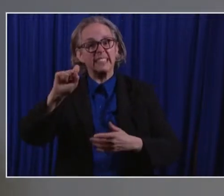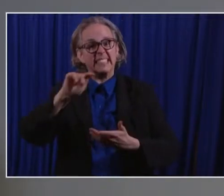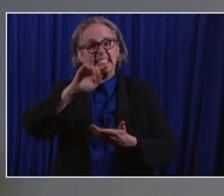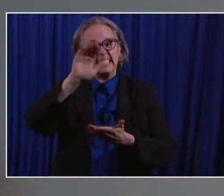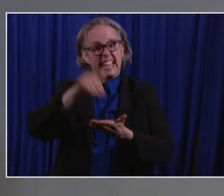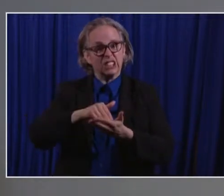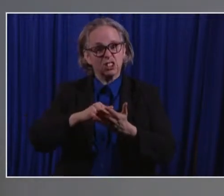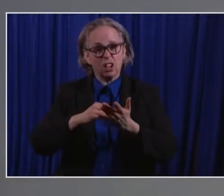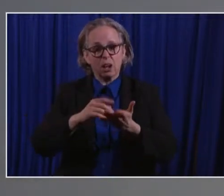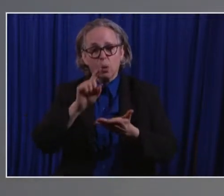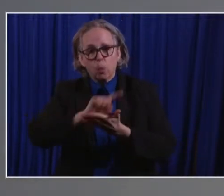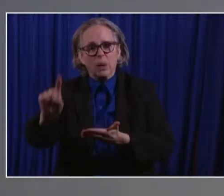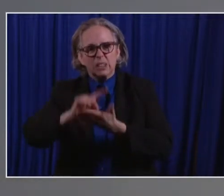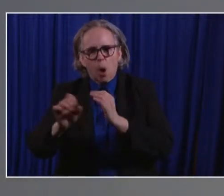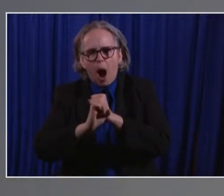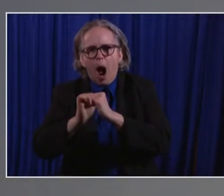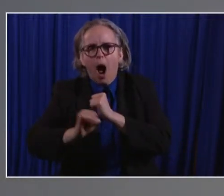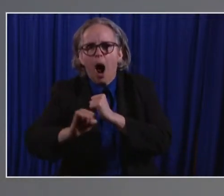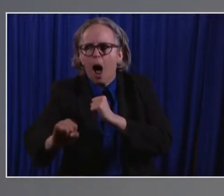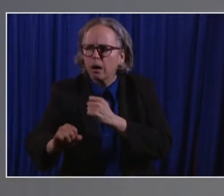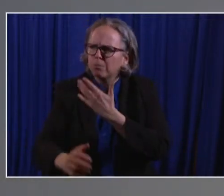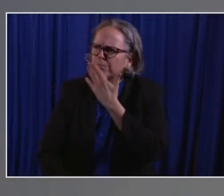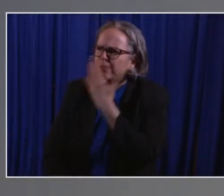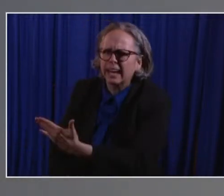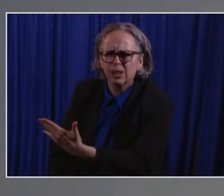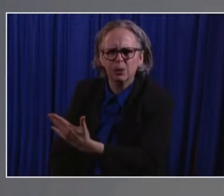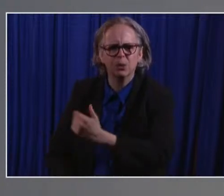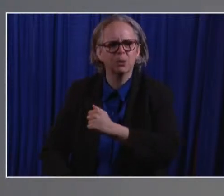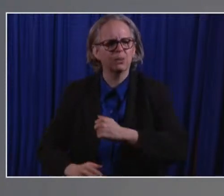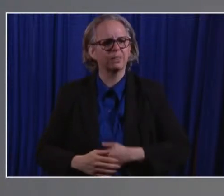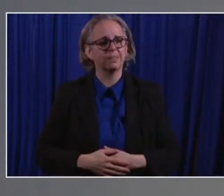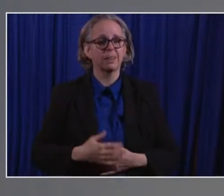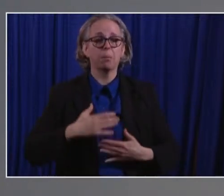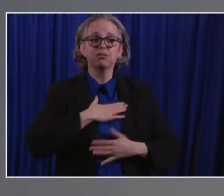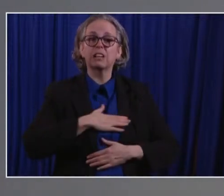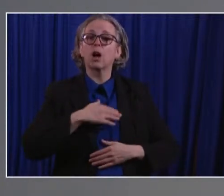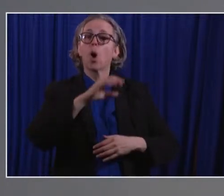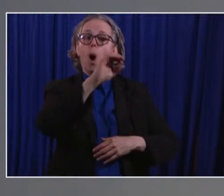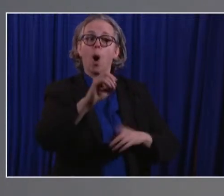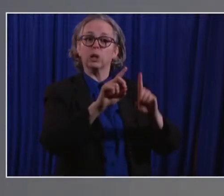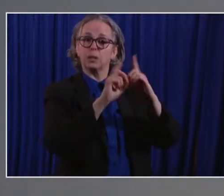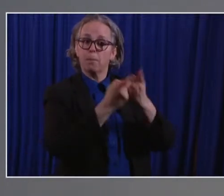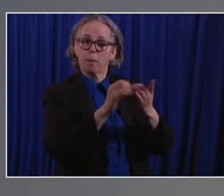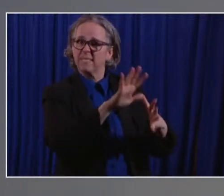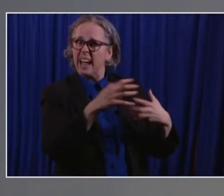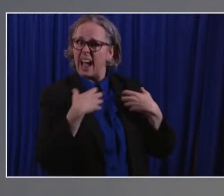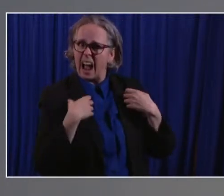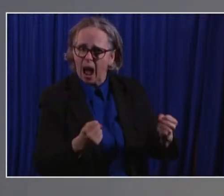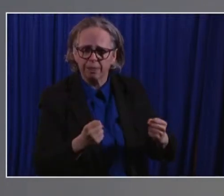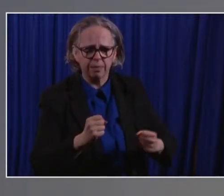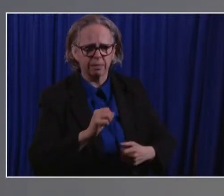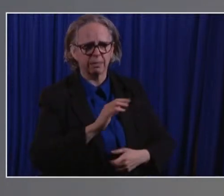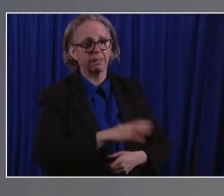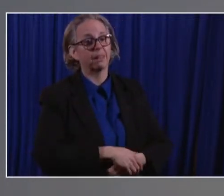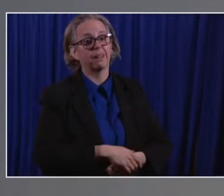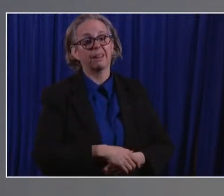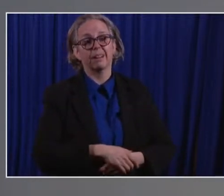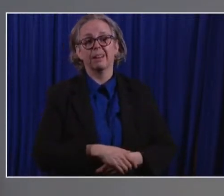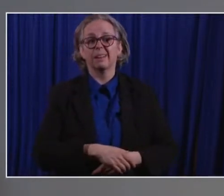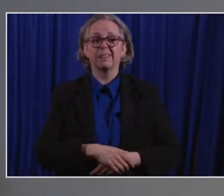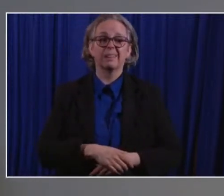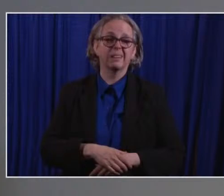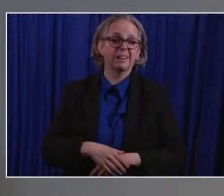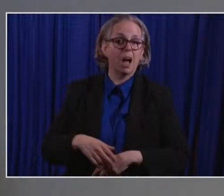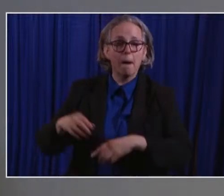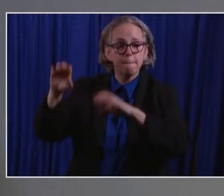in conjunction with the Ohio Department of Health, our friends at the Ohio Department of Health, the Ohio National Guard Emergency Management, the